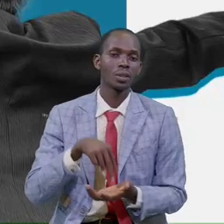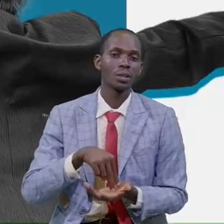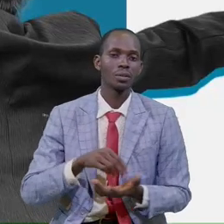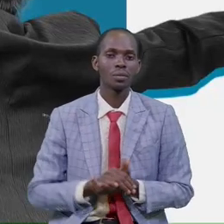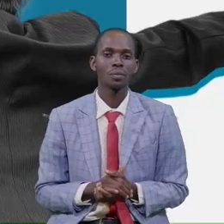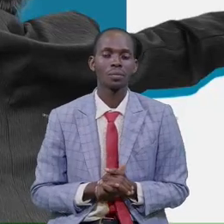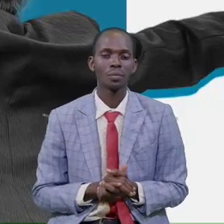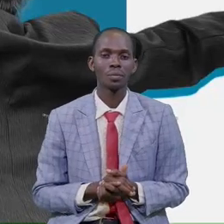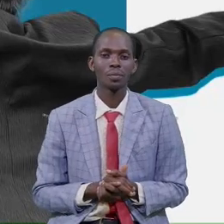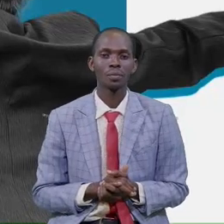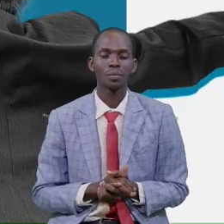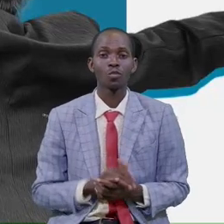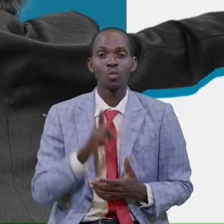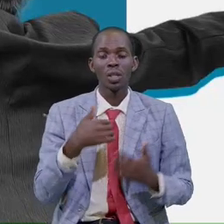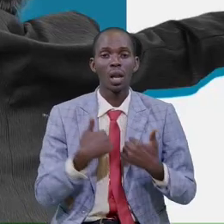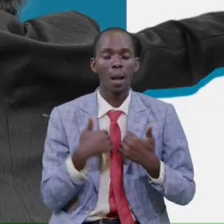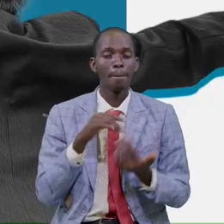a new creature.